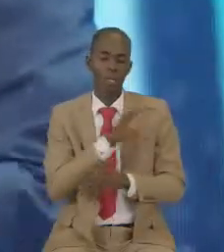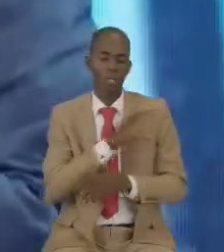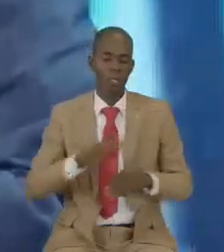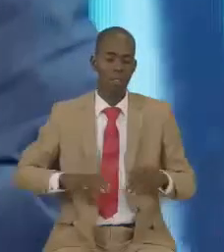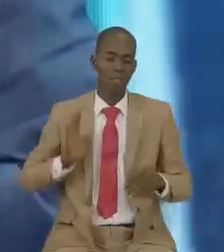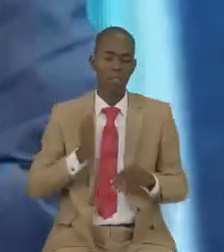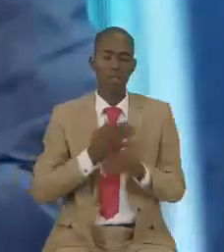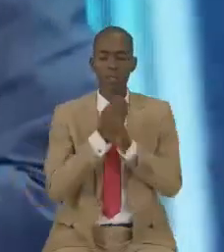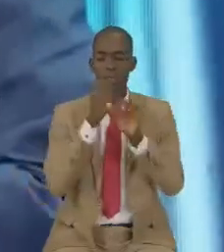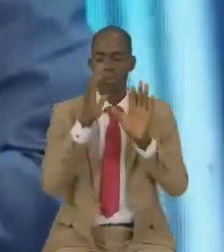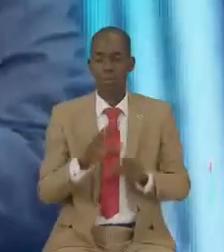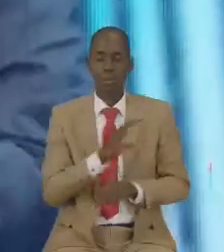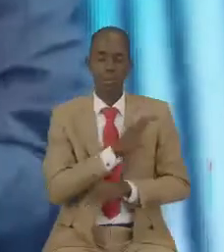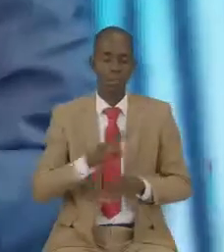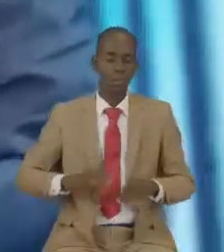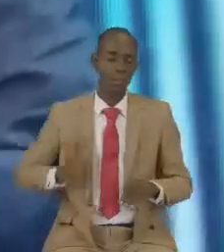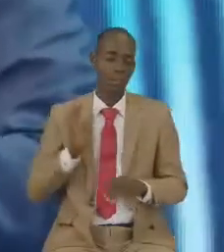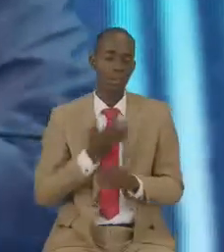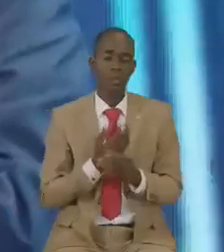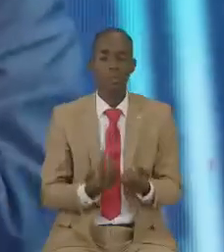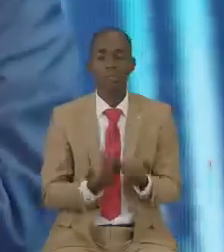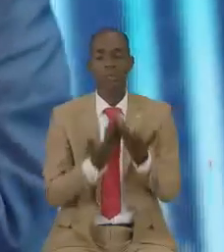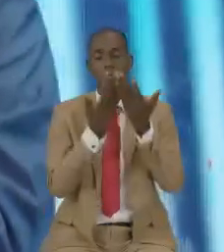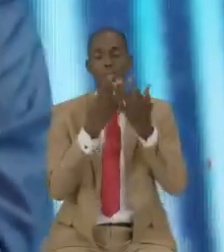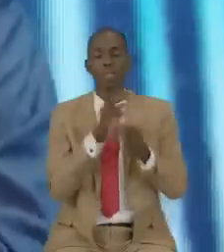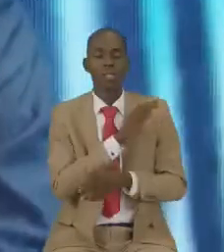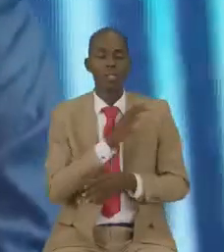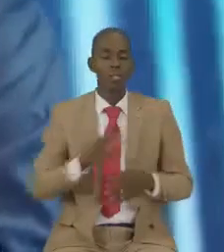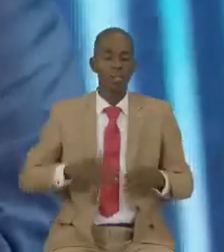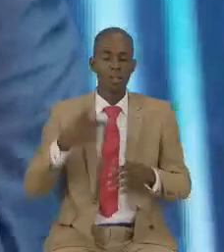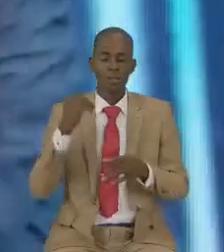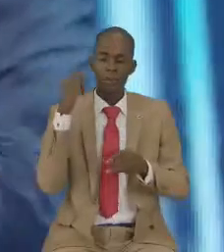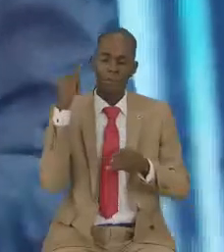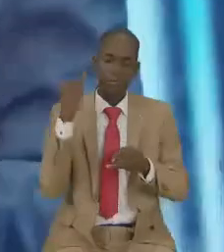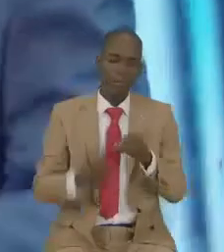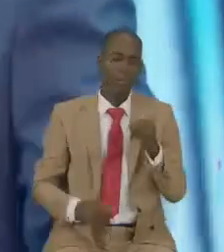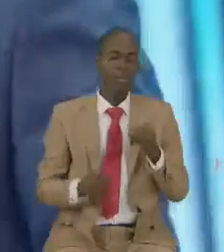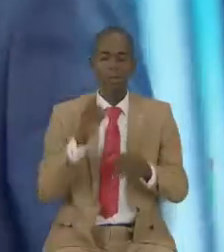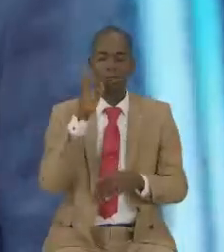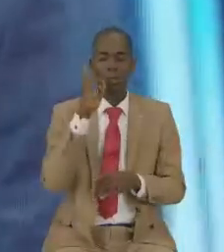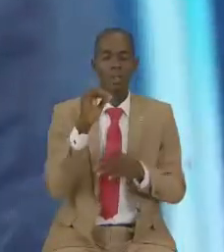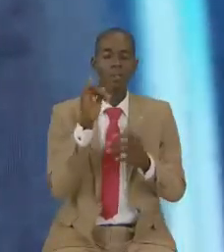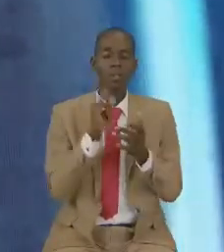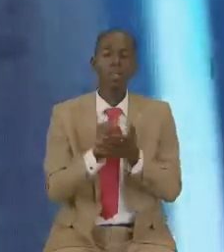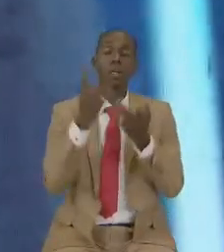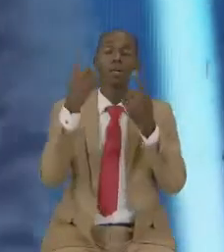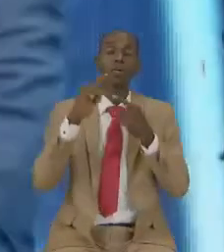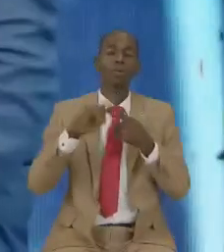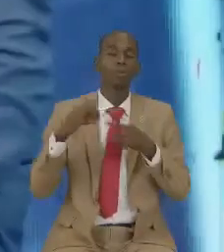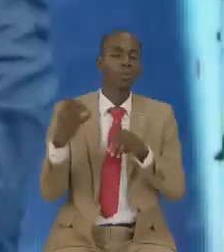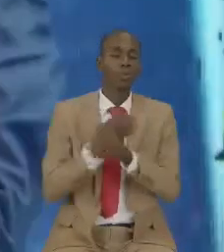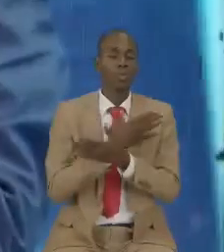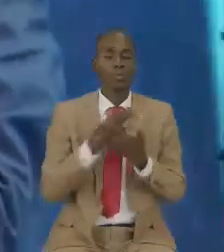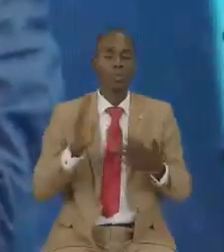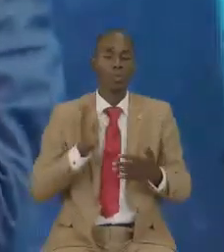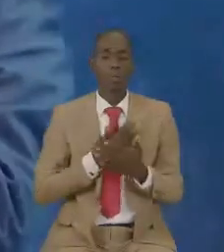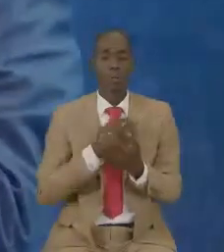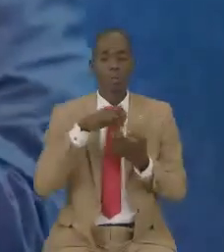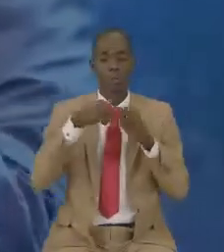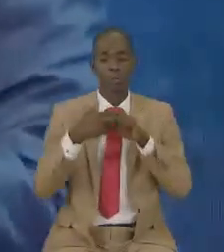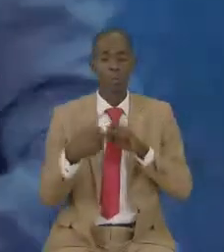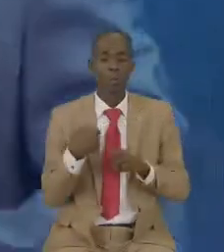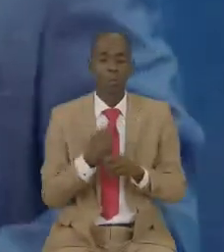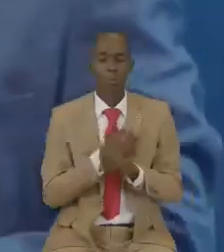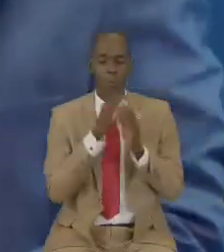Christ our sacrifice, and Christ the final one that comes to roll away our problem, we pray that